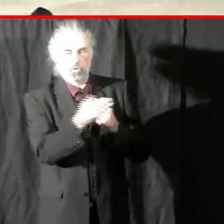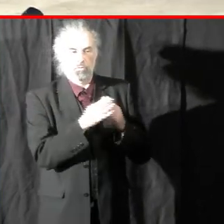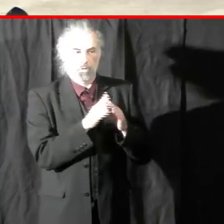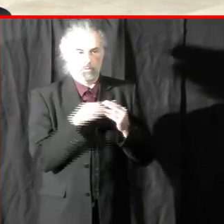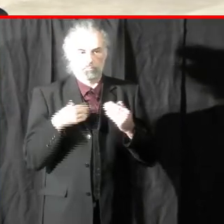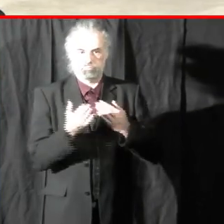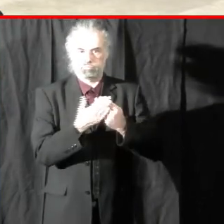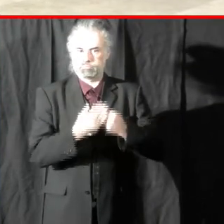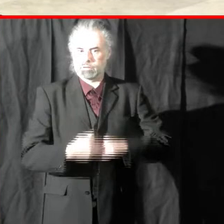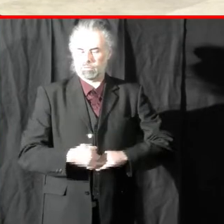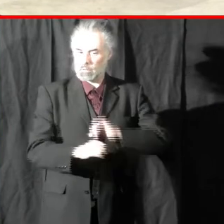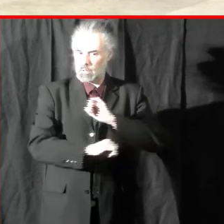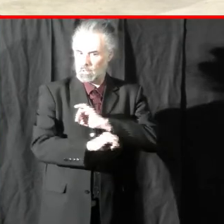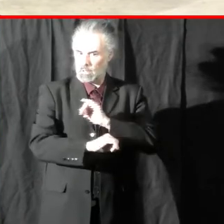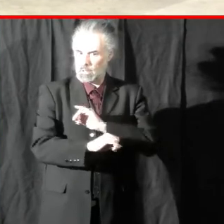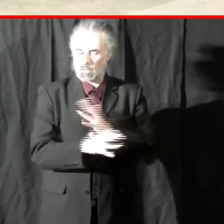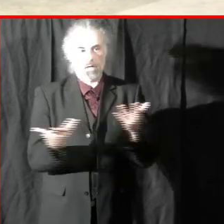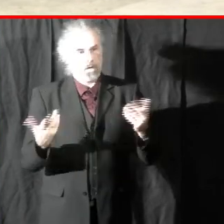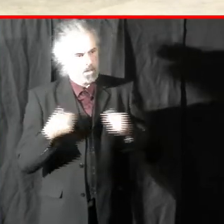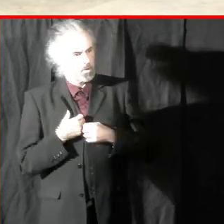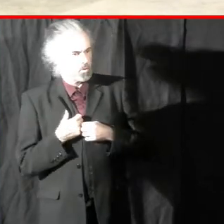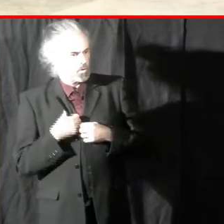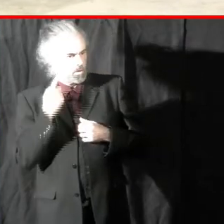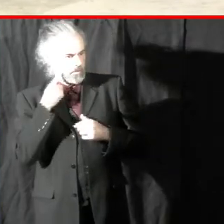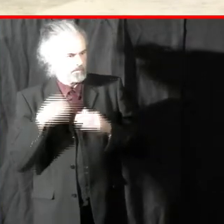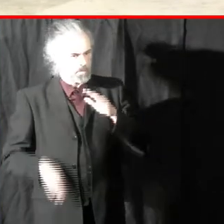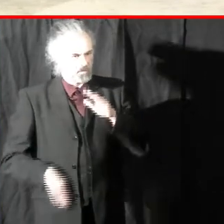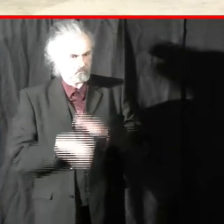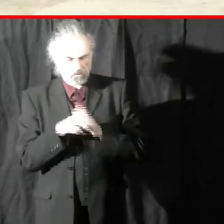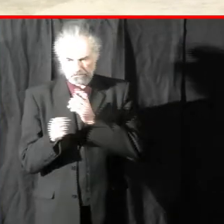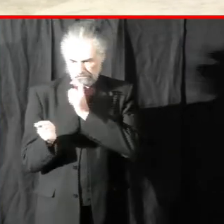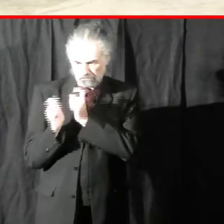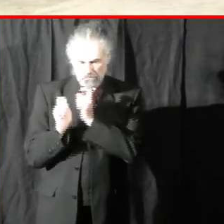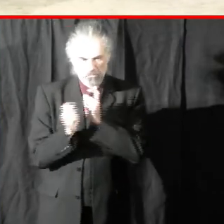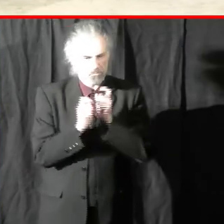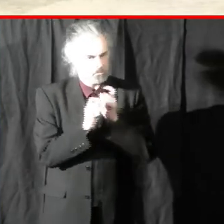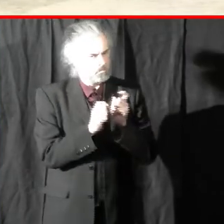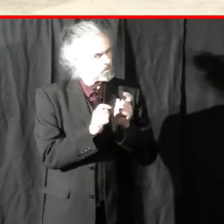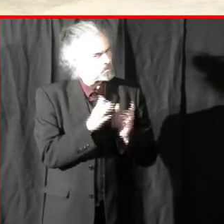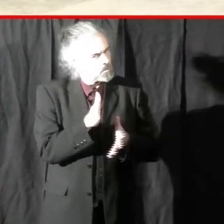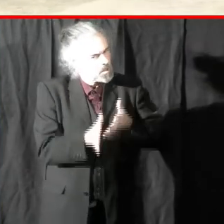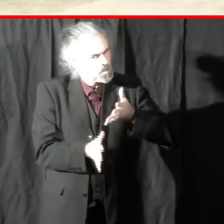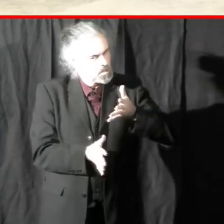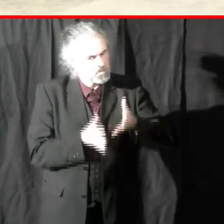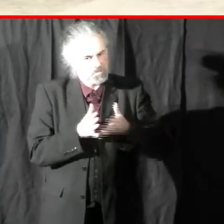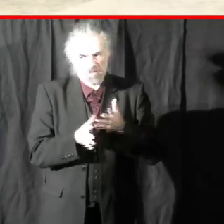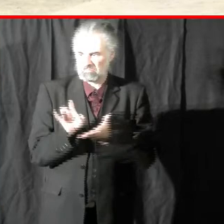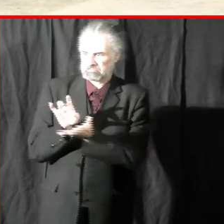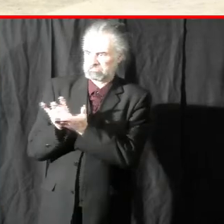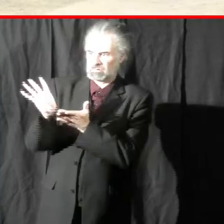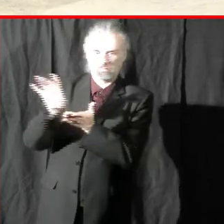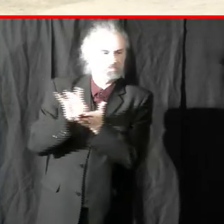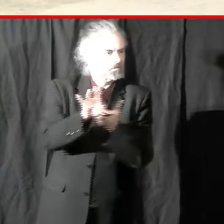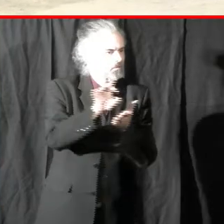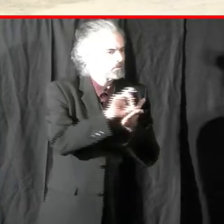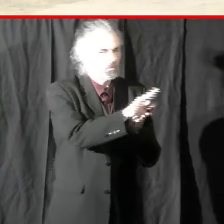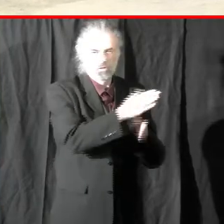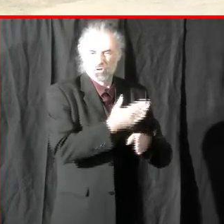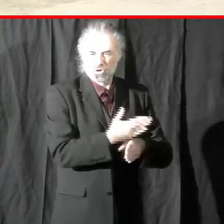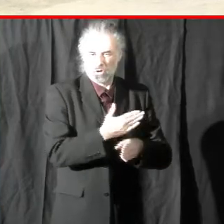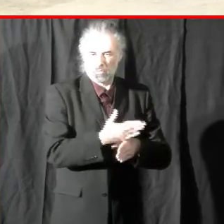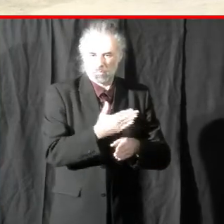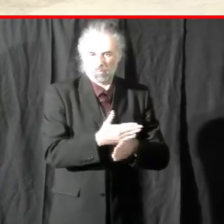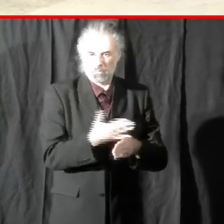factory and go through some extensive testing thing, that is going to mean layoffs. That's going to put a hole through the